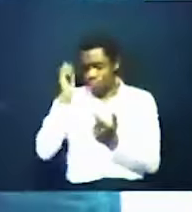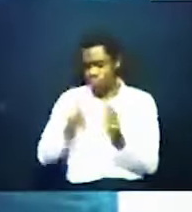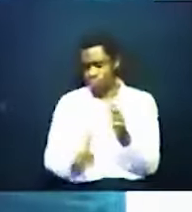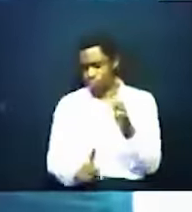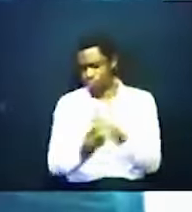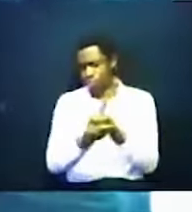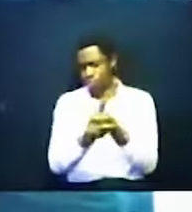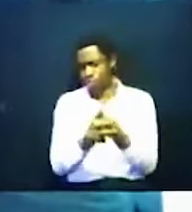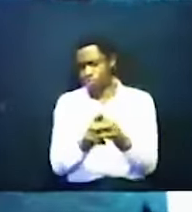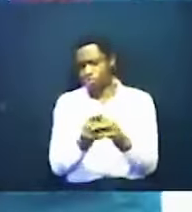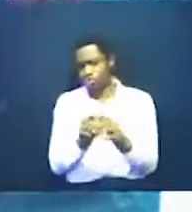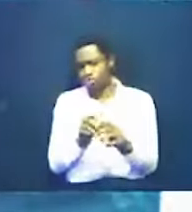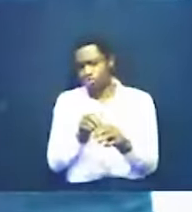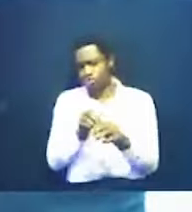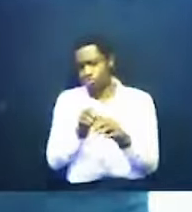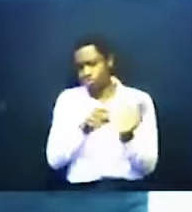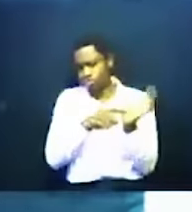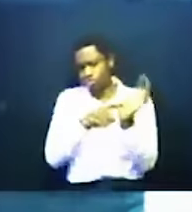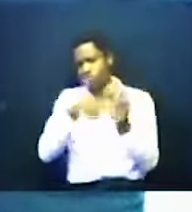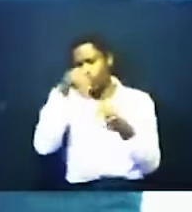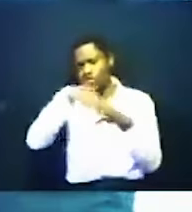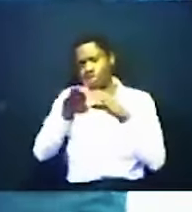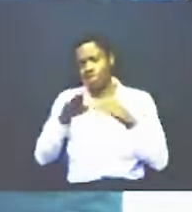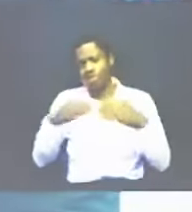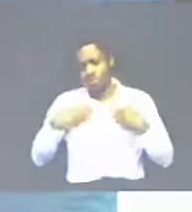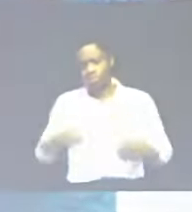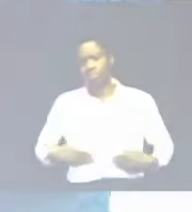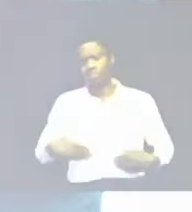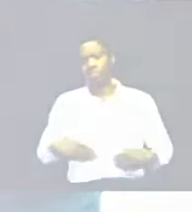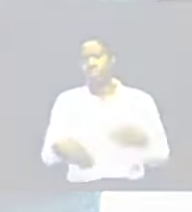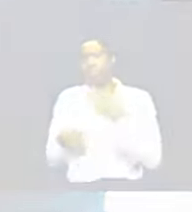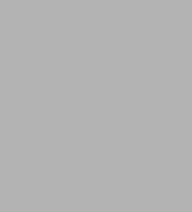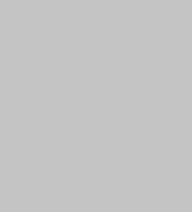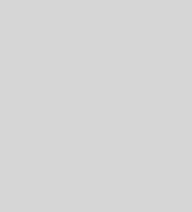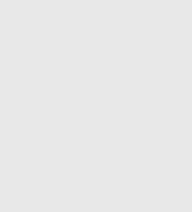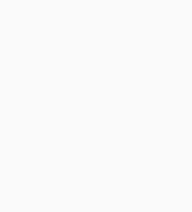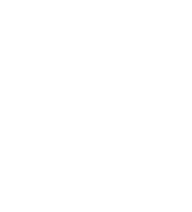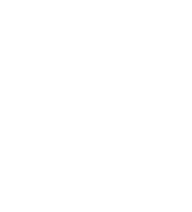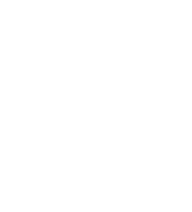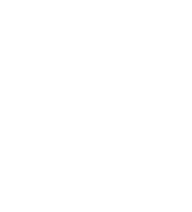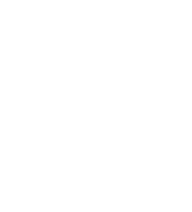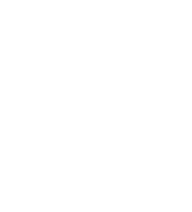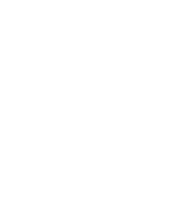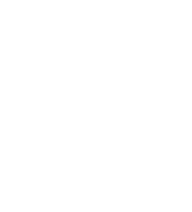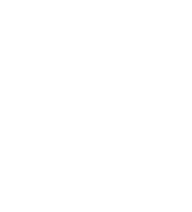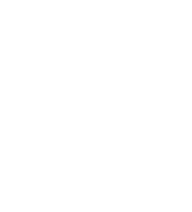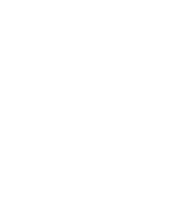manifested in our mortal bodies. God bless you.